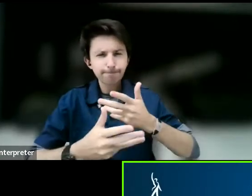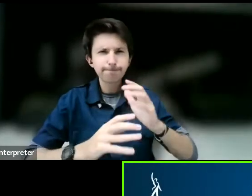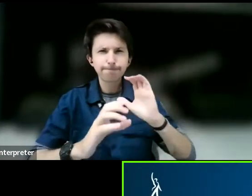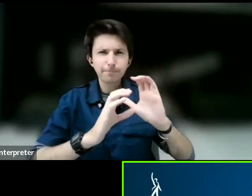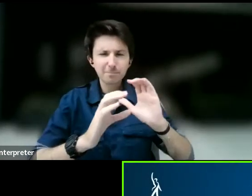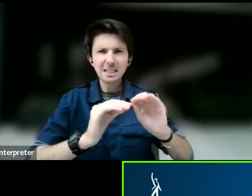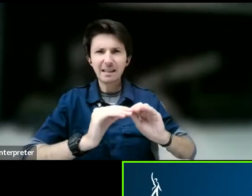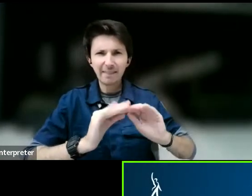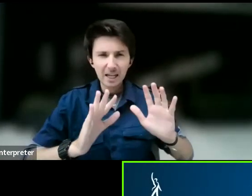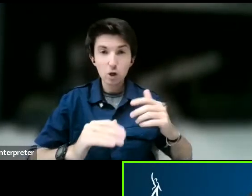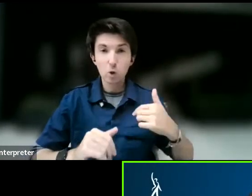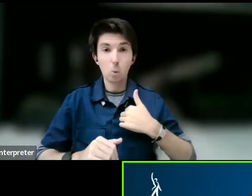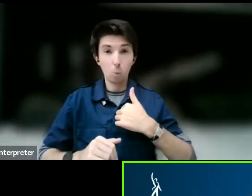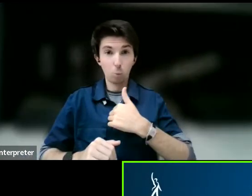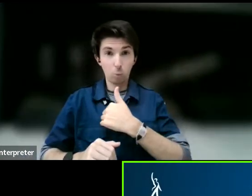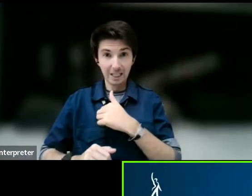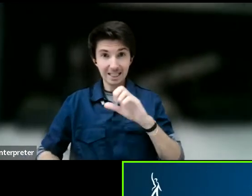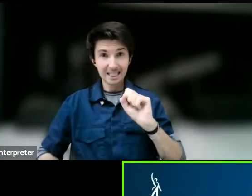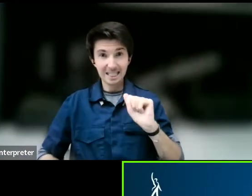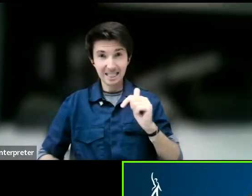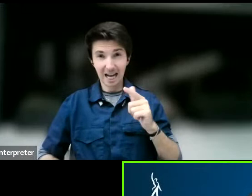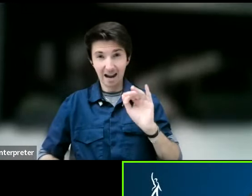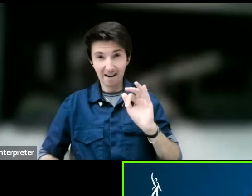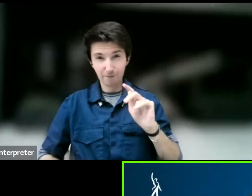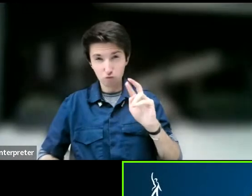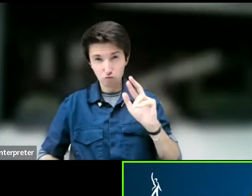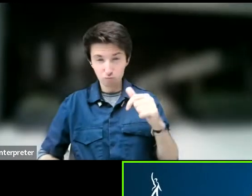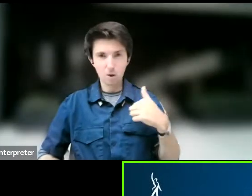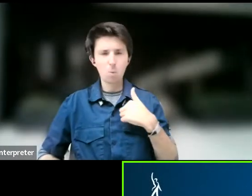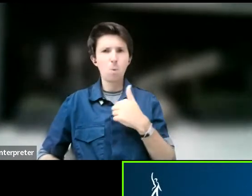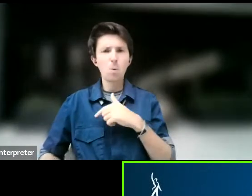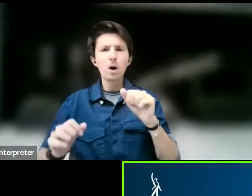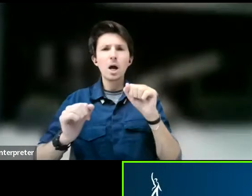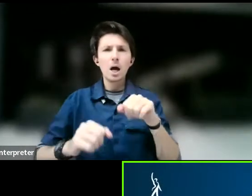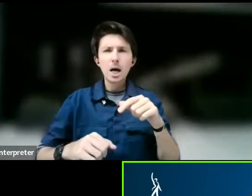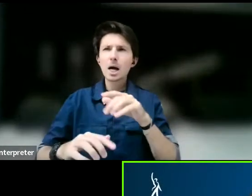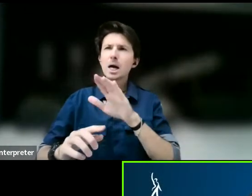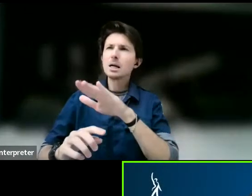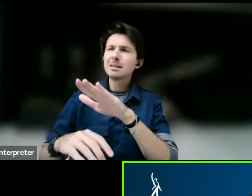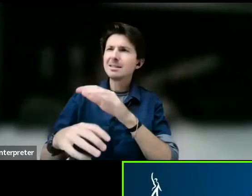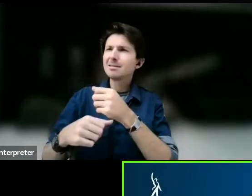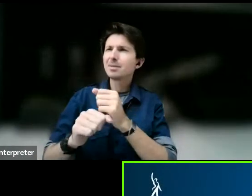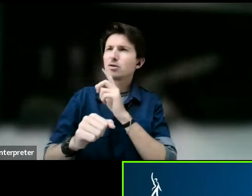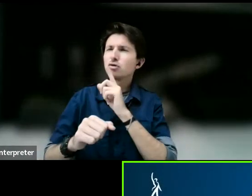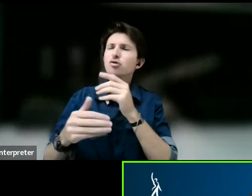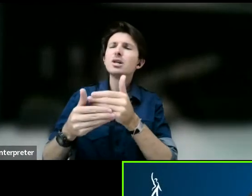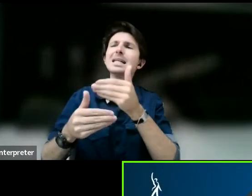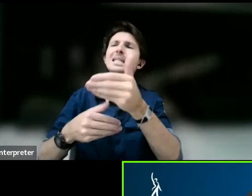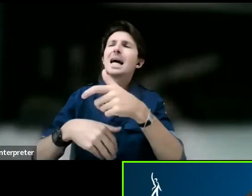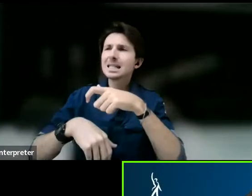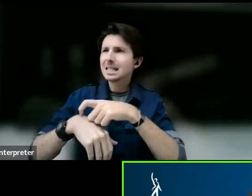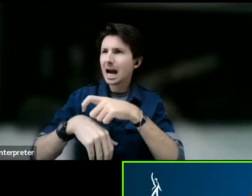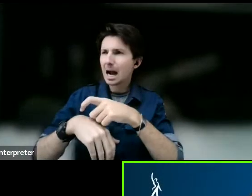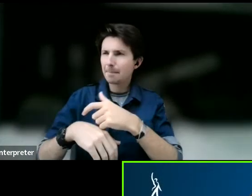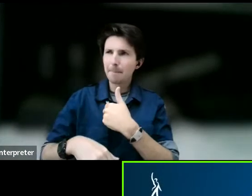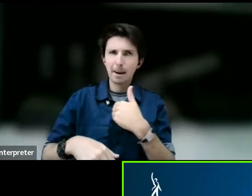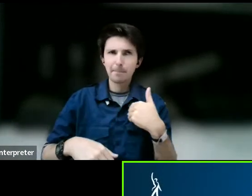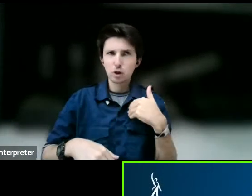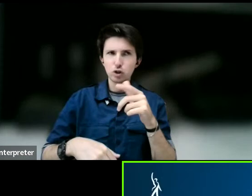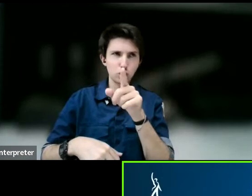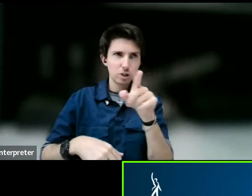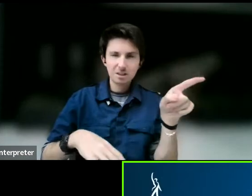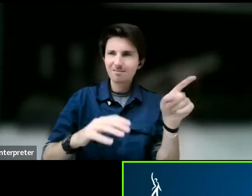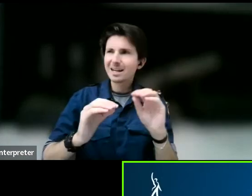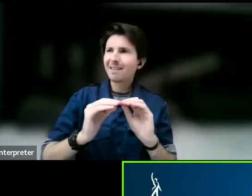casting, with the producer, determine what their needs are to ensure that our members have clear communication so they